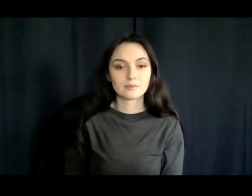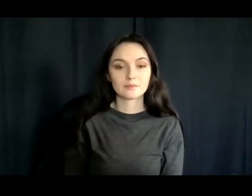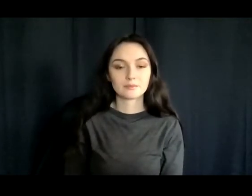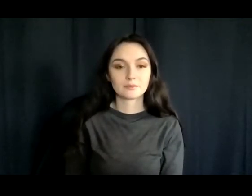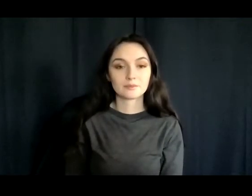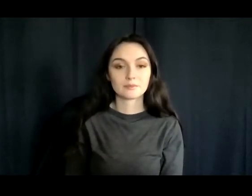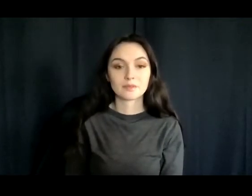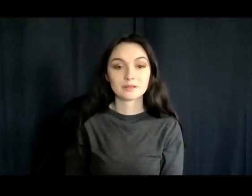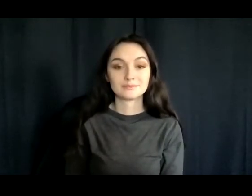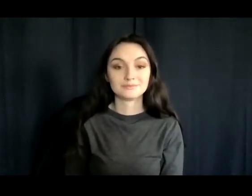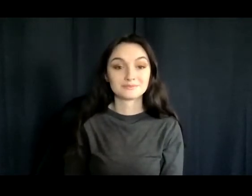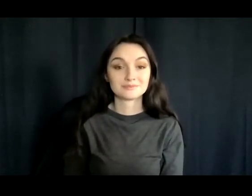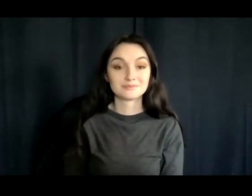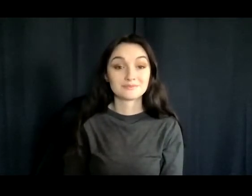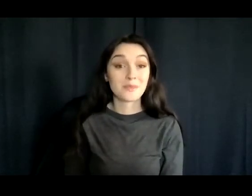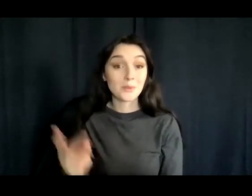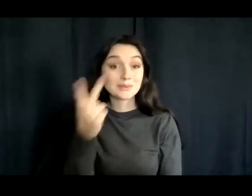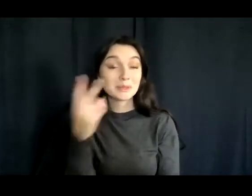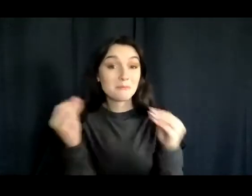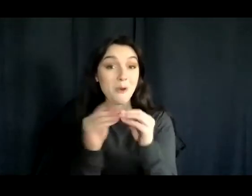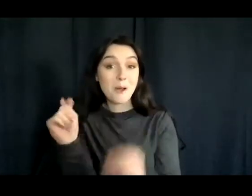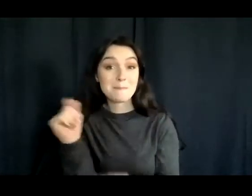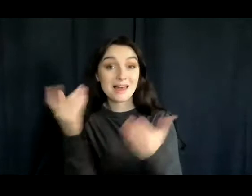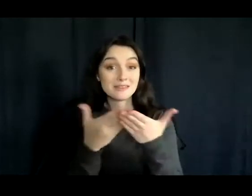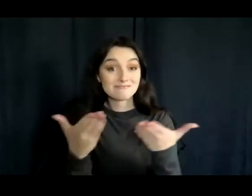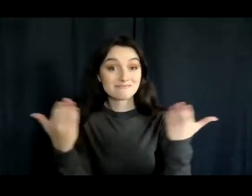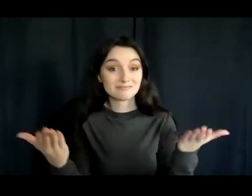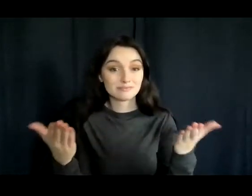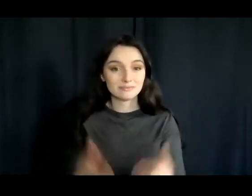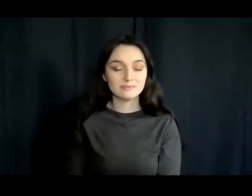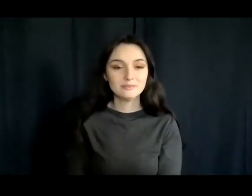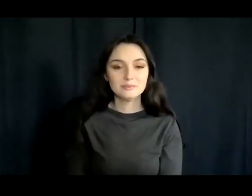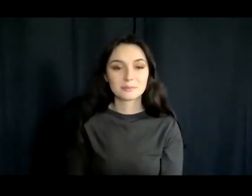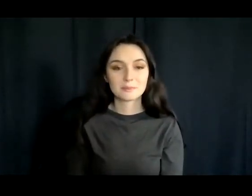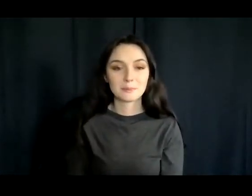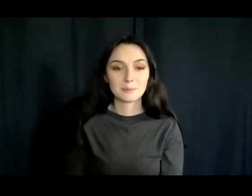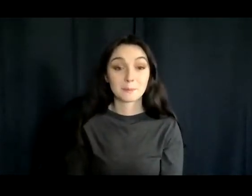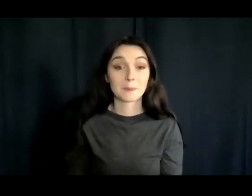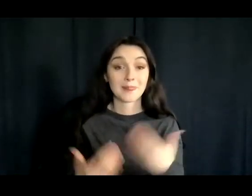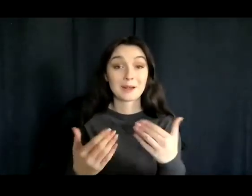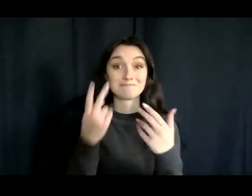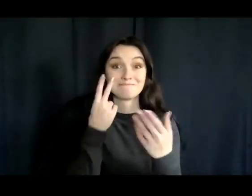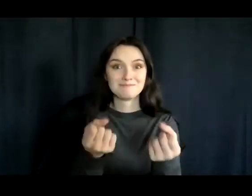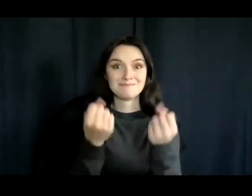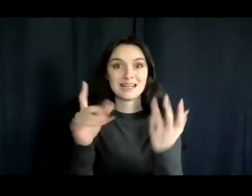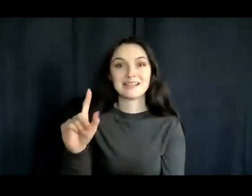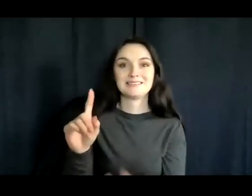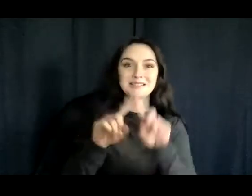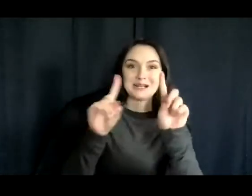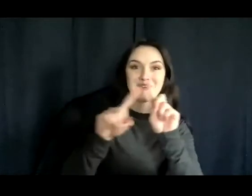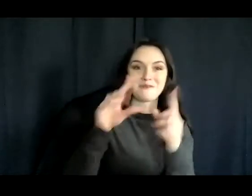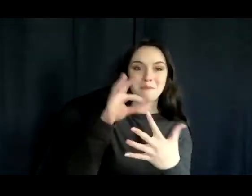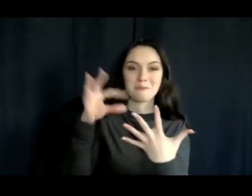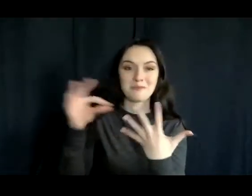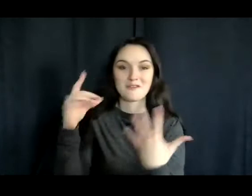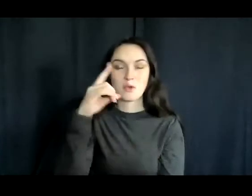More toilets. Oh, here's the rest of the bathroom remodel right here. Check out all the toilet choices. Oh, God, that one